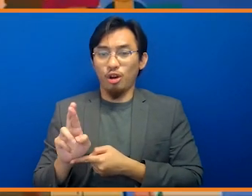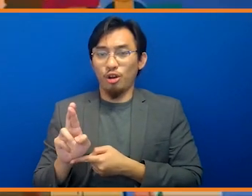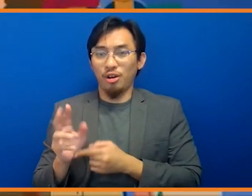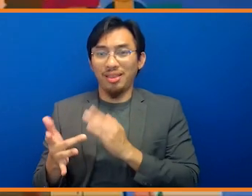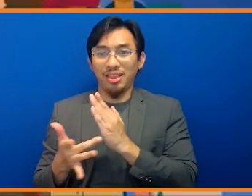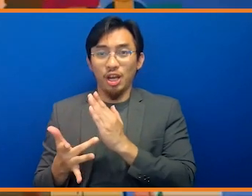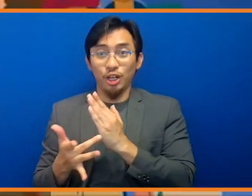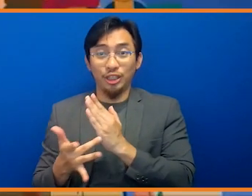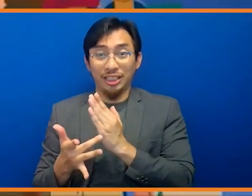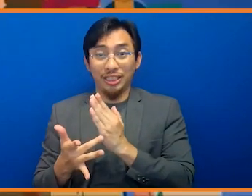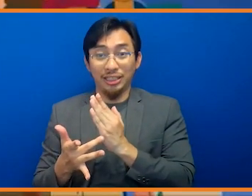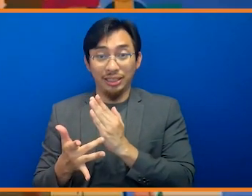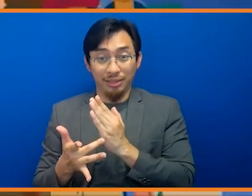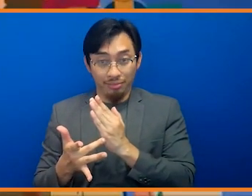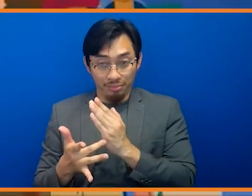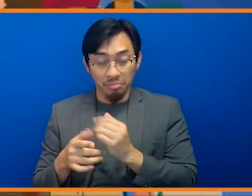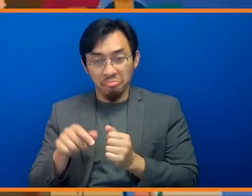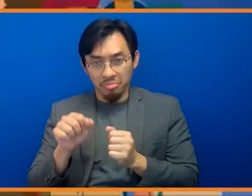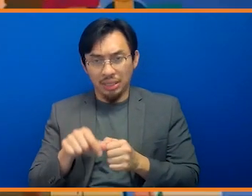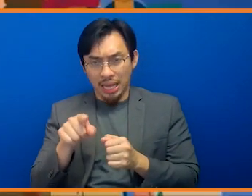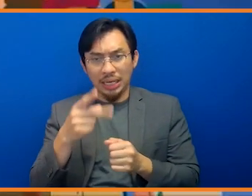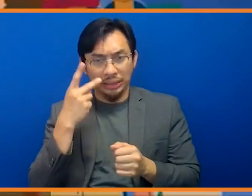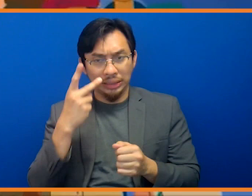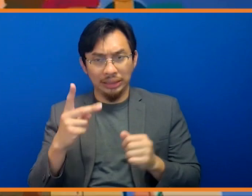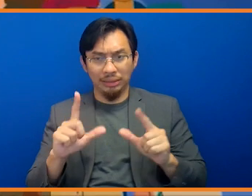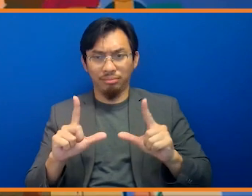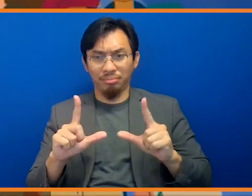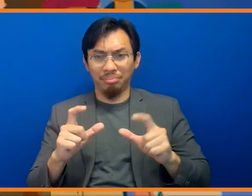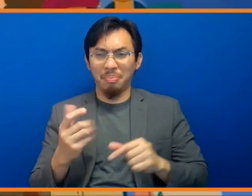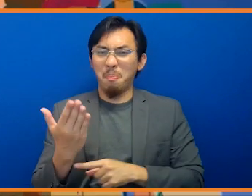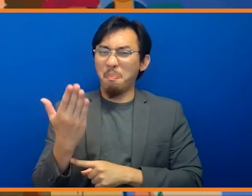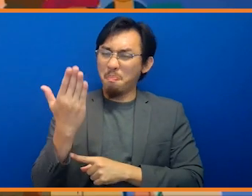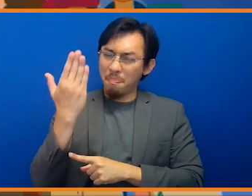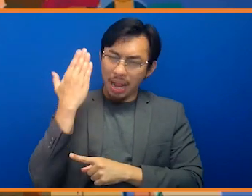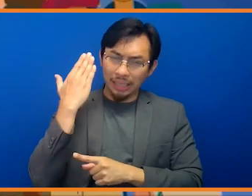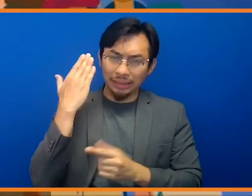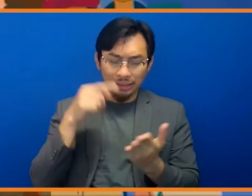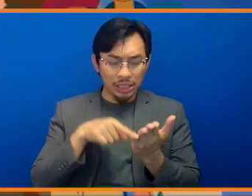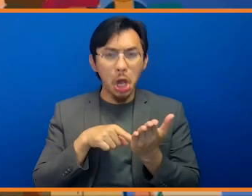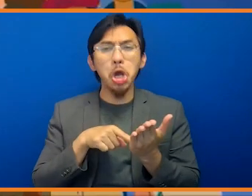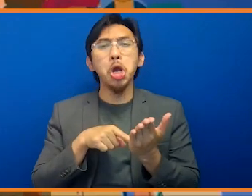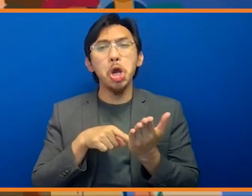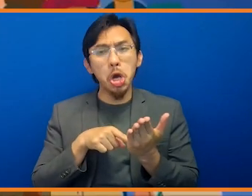AR technology, you can see the past images of that place.